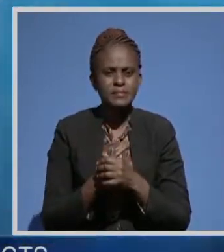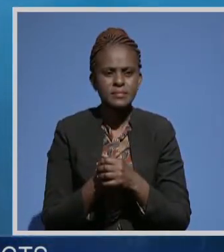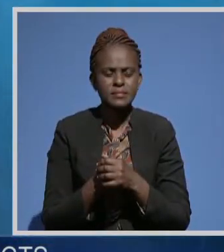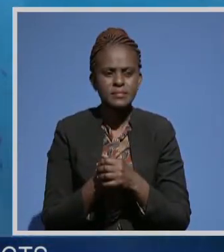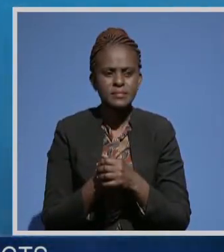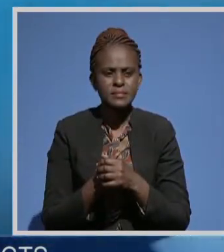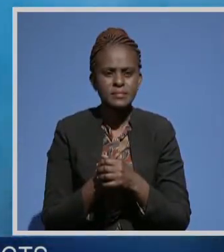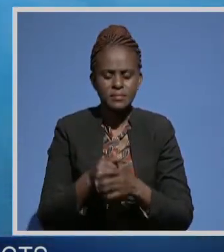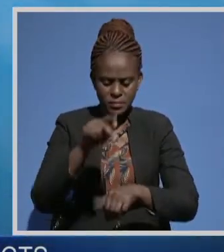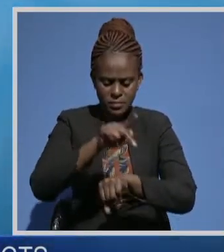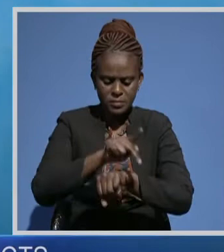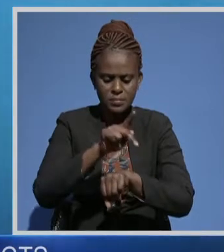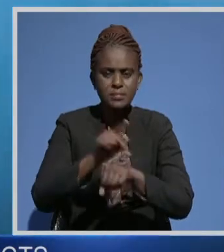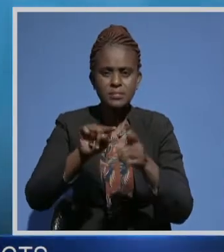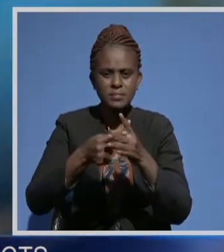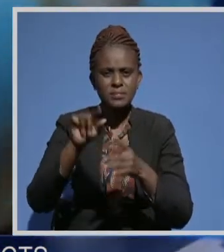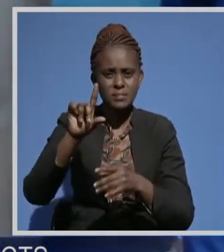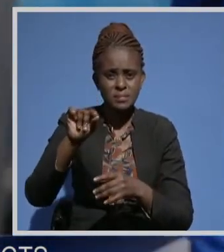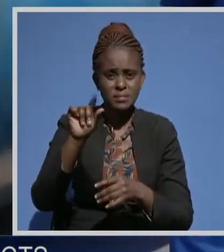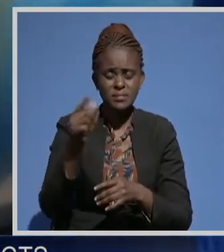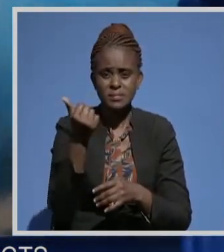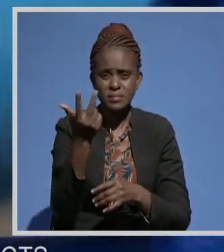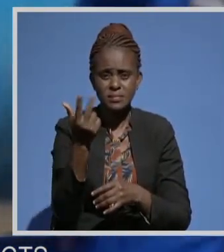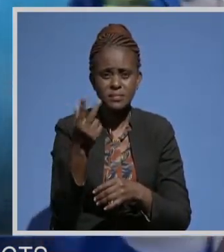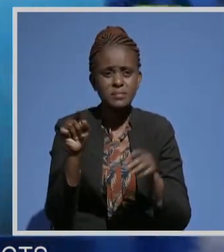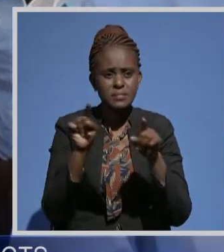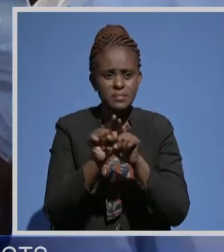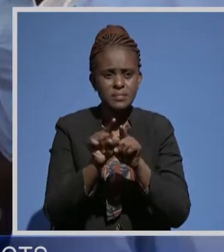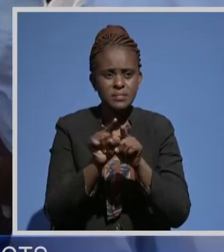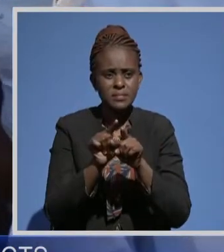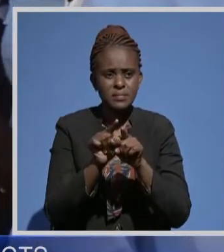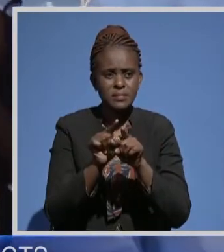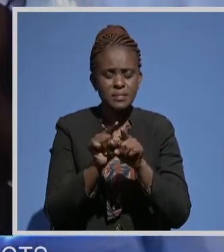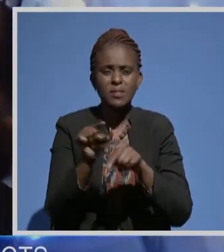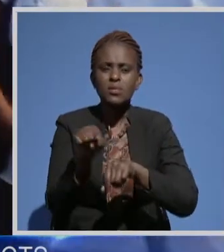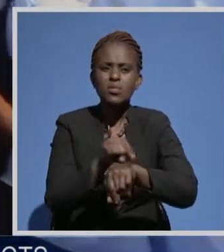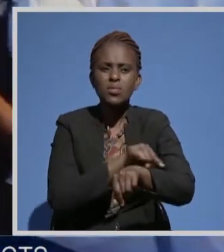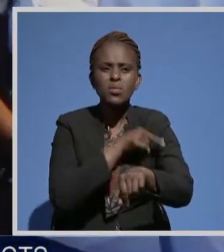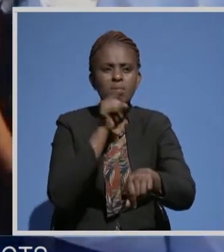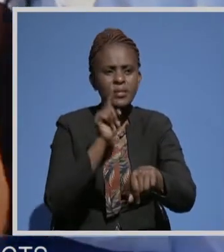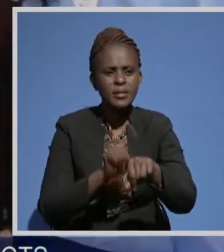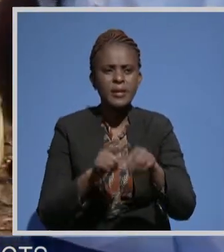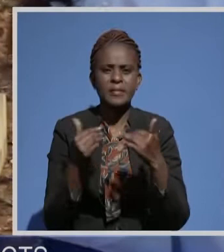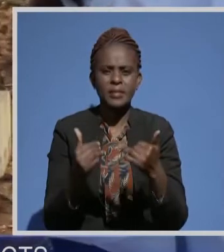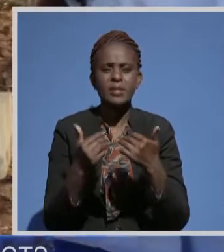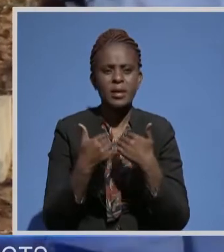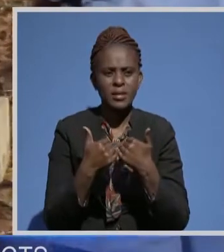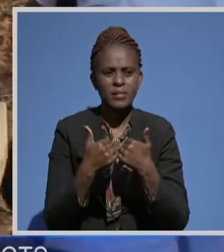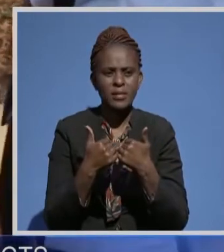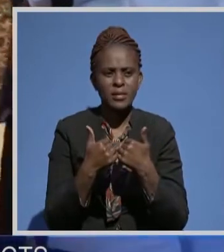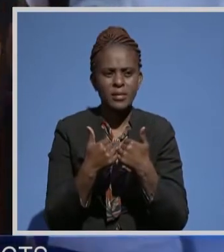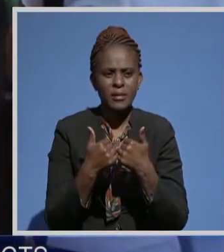started in 2013 and it has stalled for a long time, especially because of lack